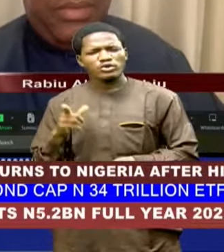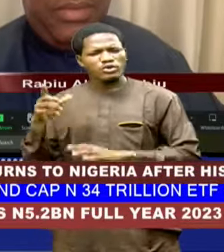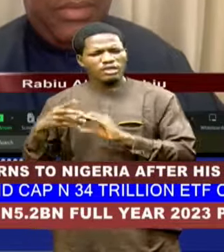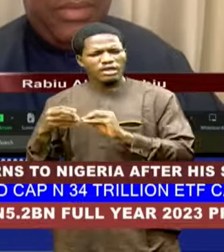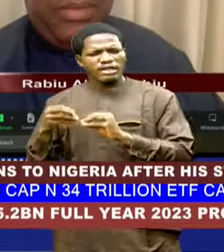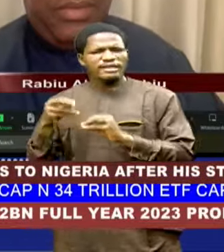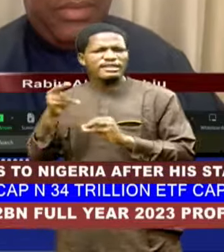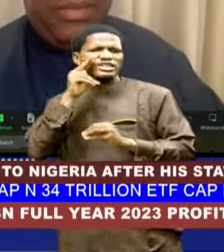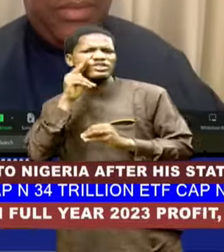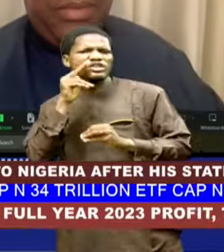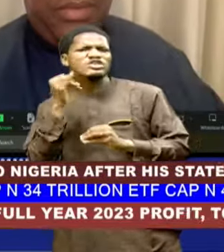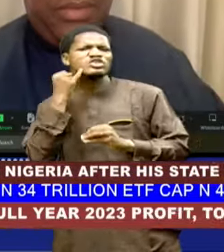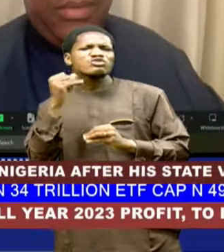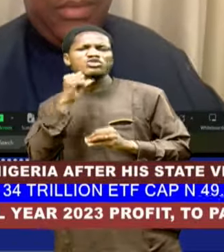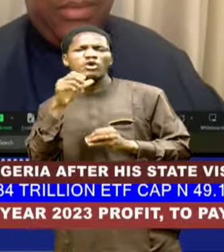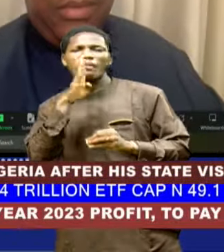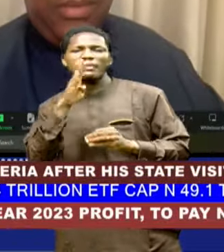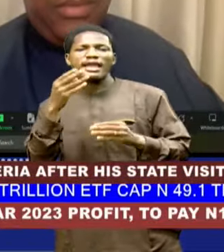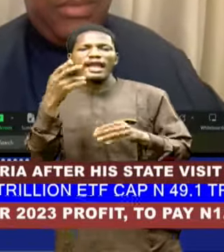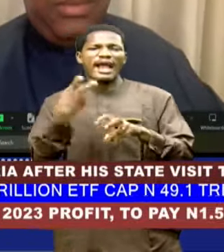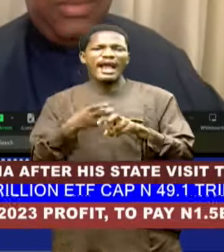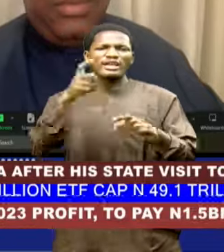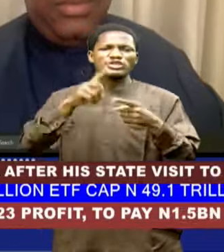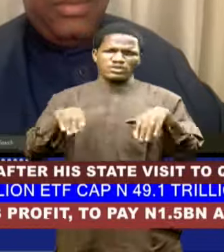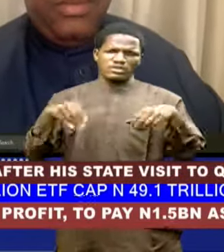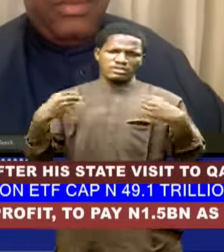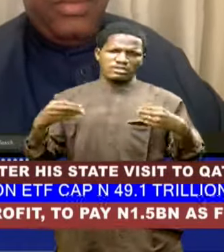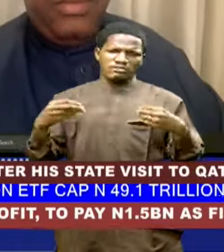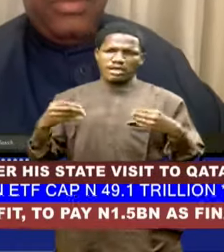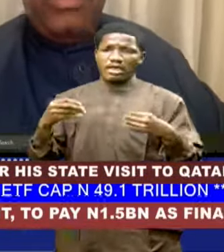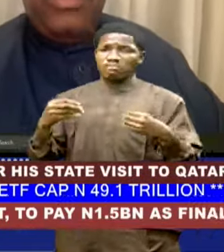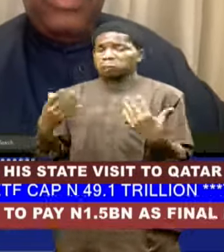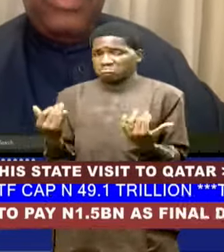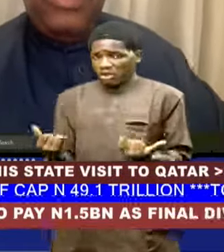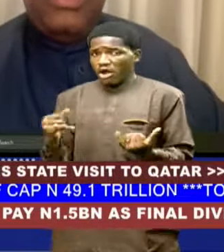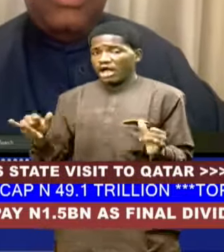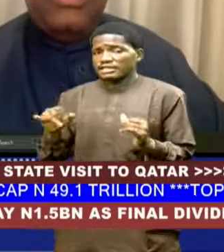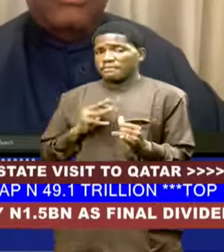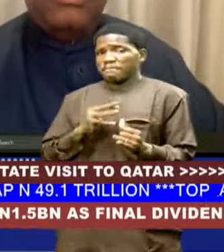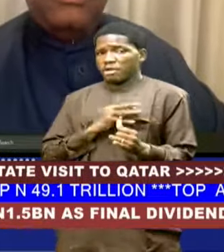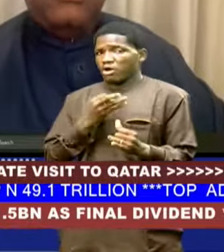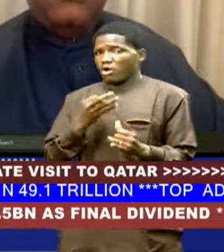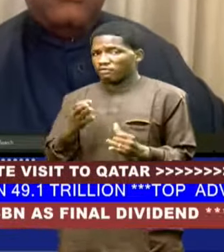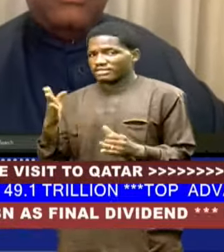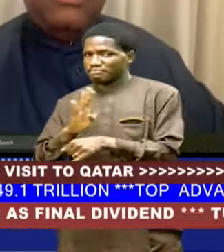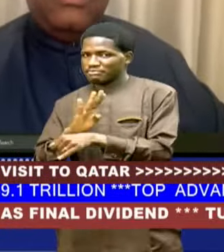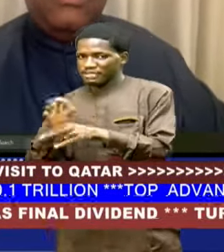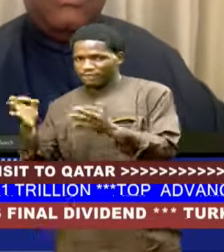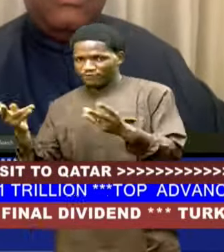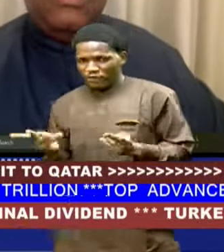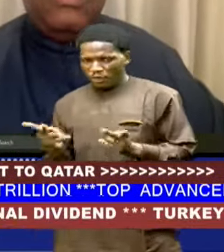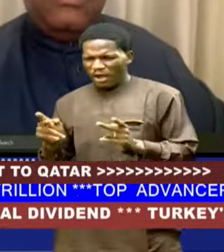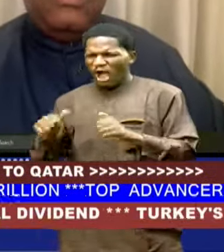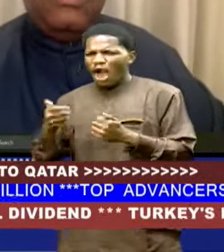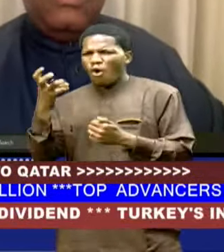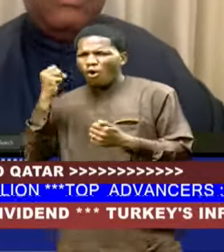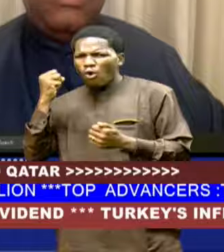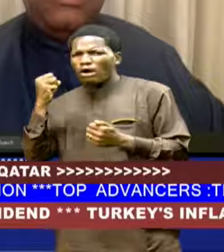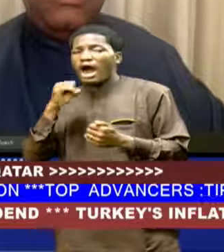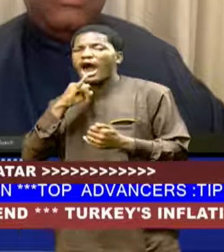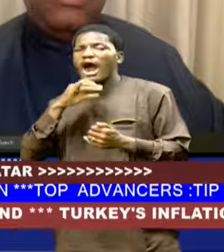a hard to sell country. Now, as a member of the Nigeria Qatari Business Forum, how was the business relationship